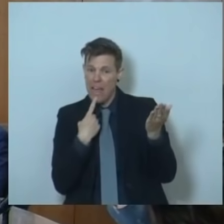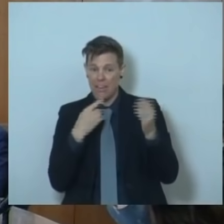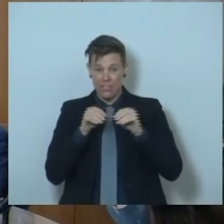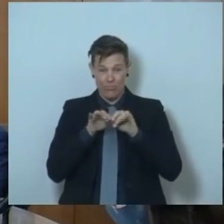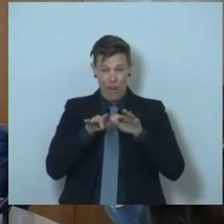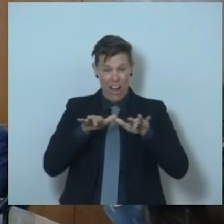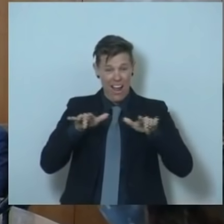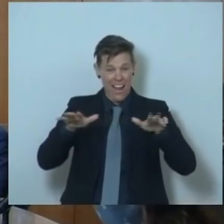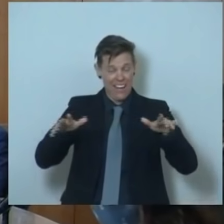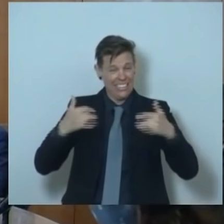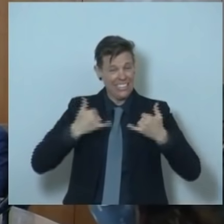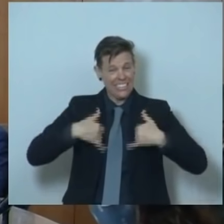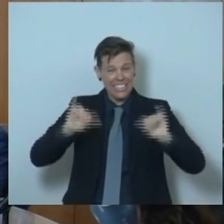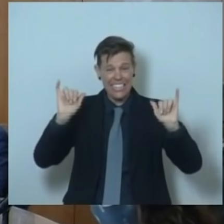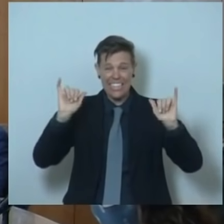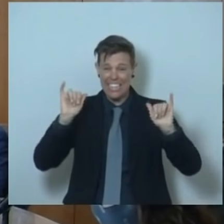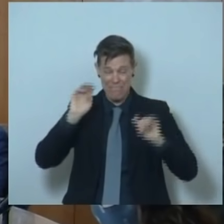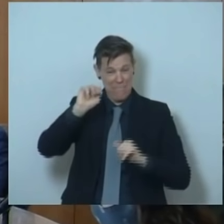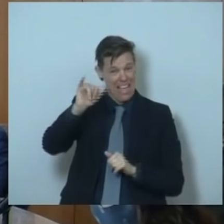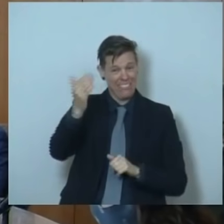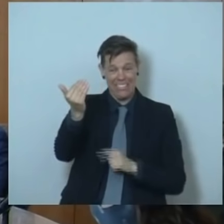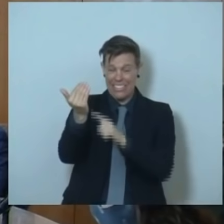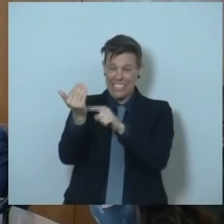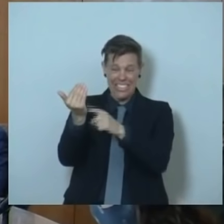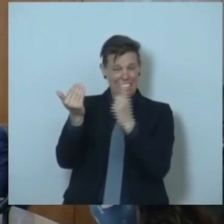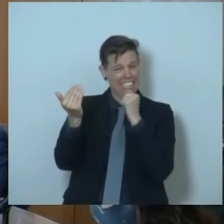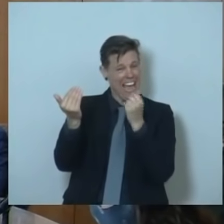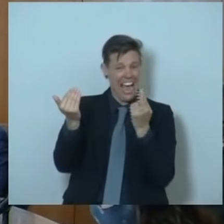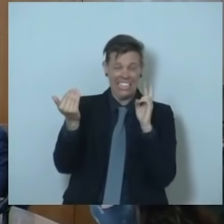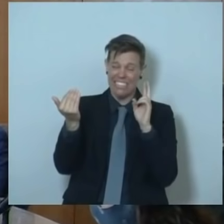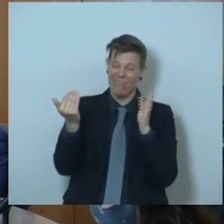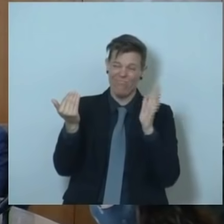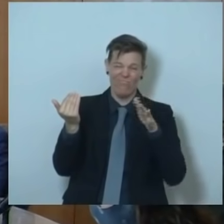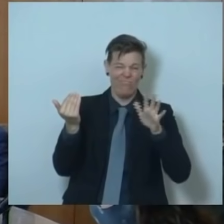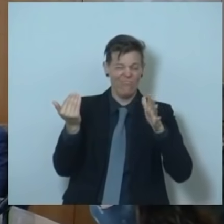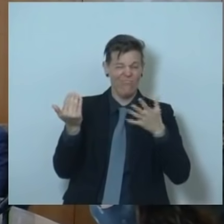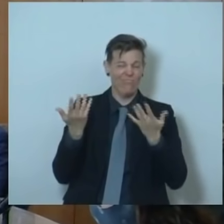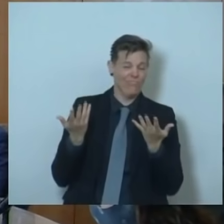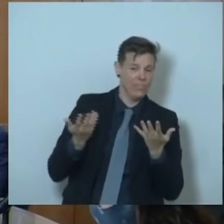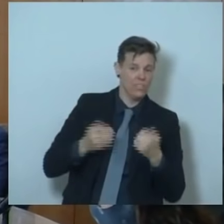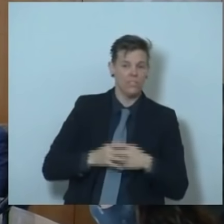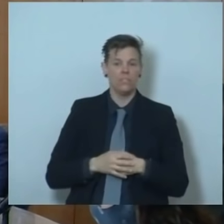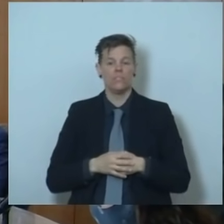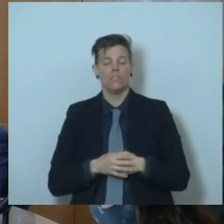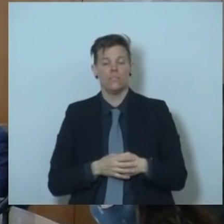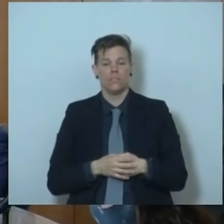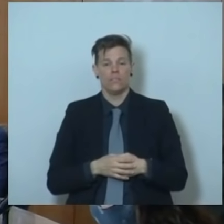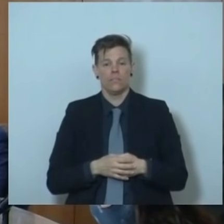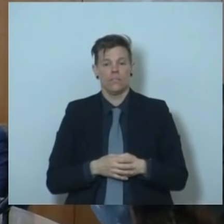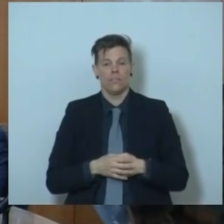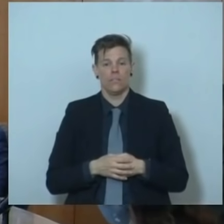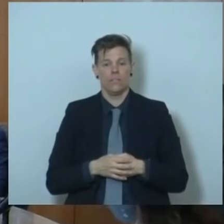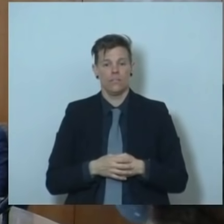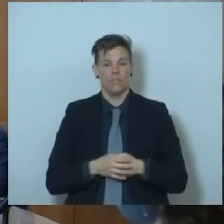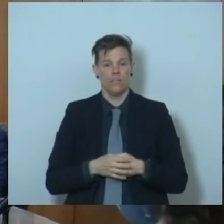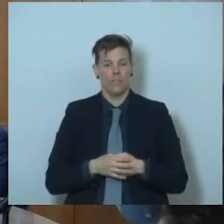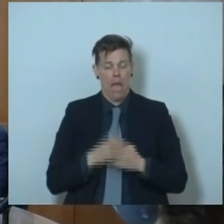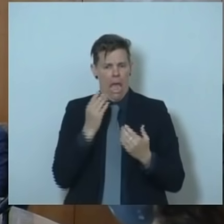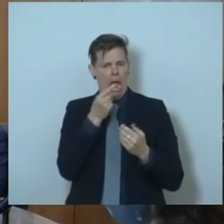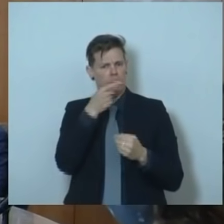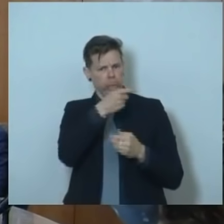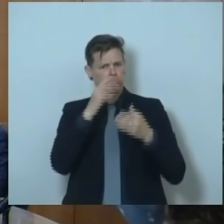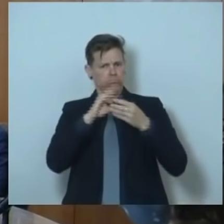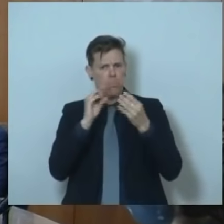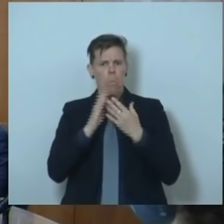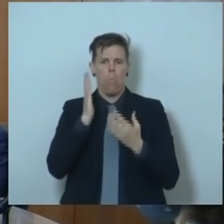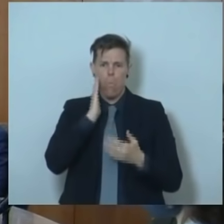target for a May 15th date. Also him giving that anecdote there about we're going to have a problem in central New Mexico based